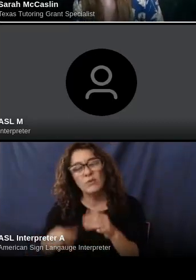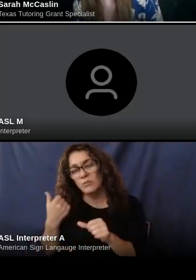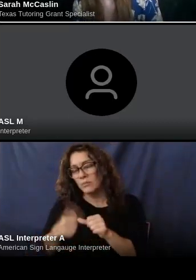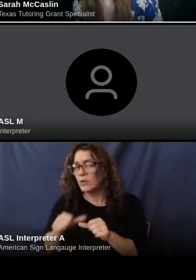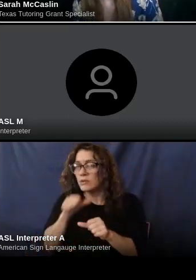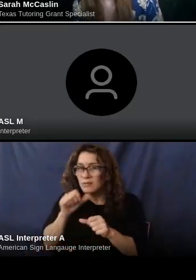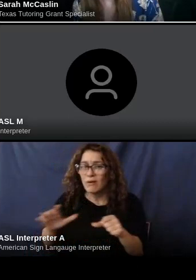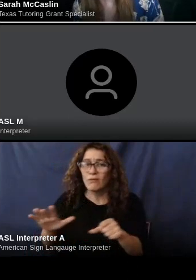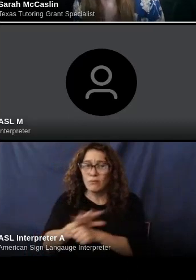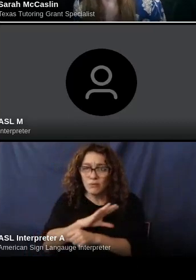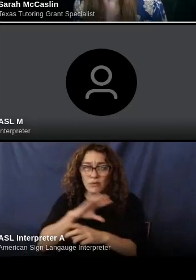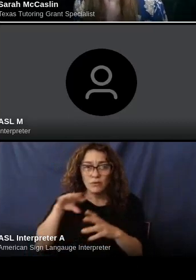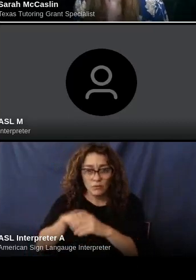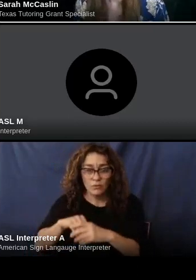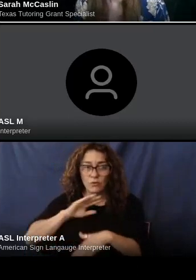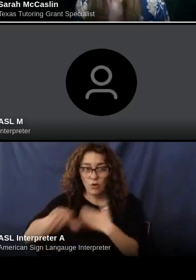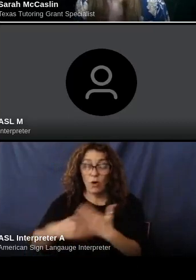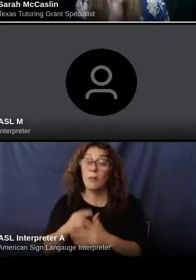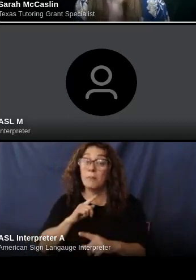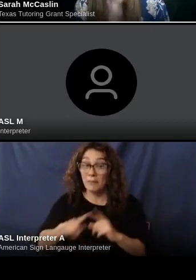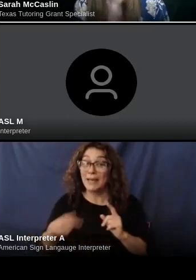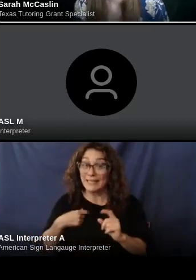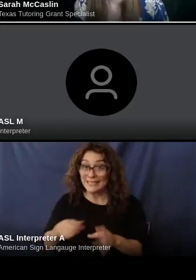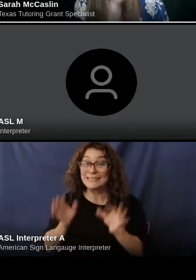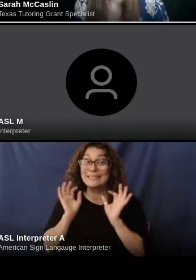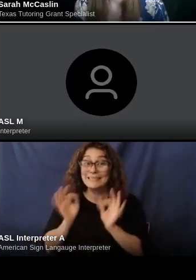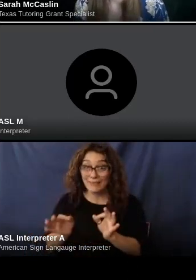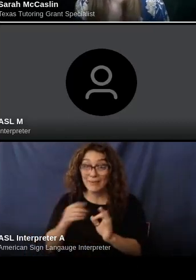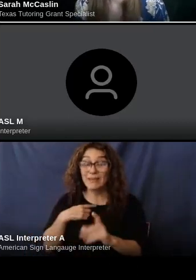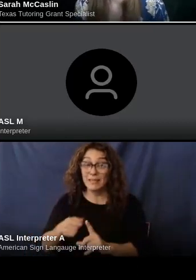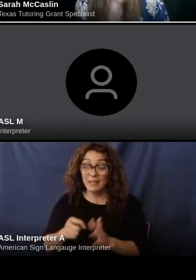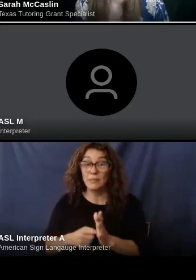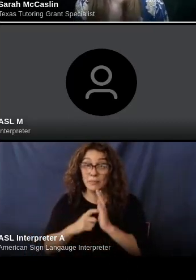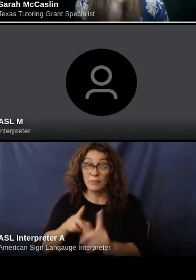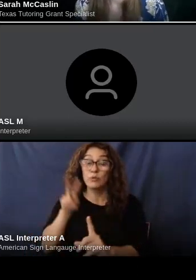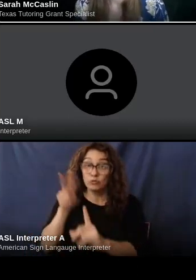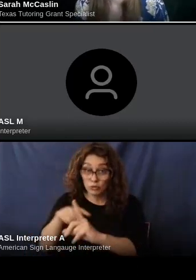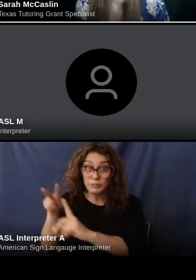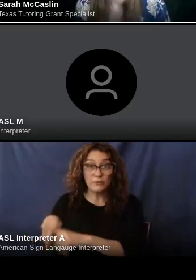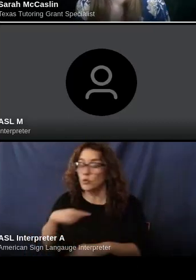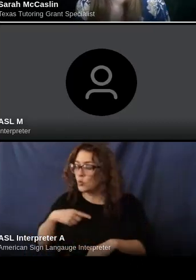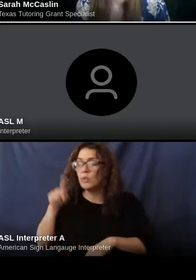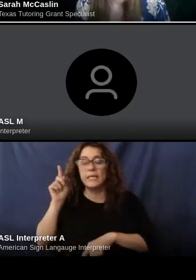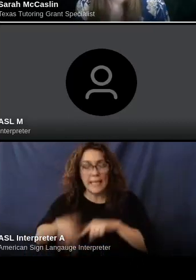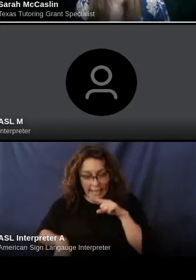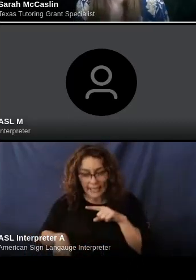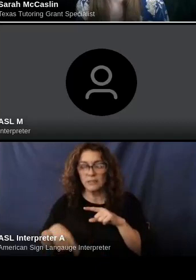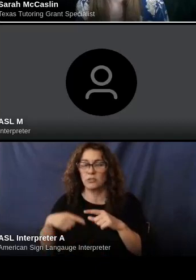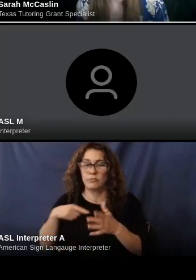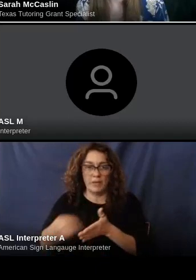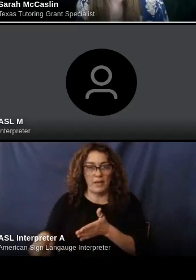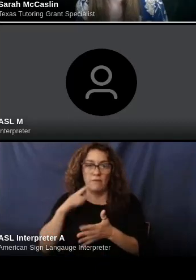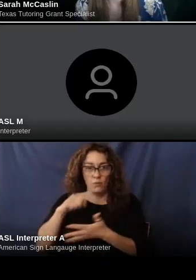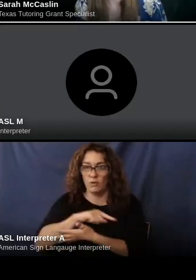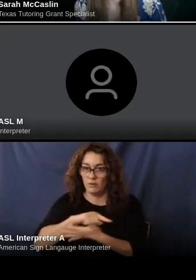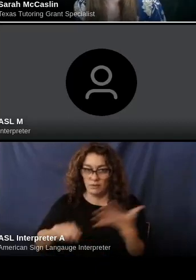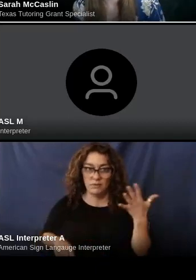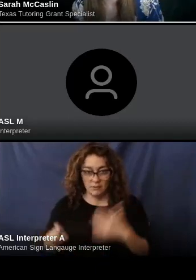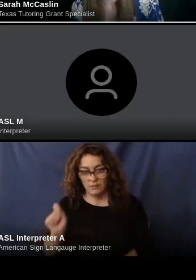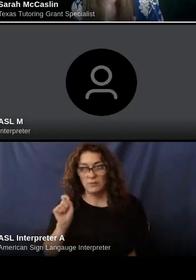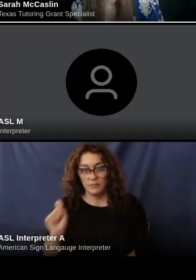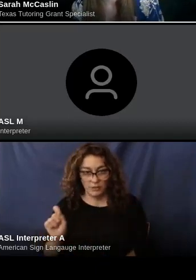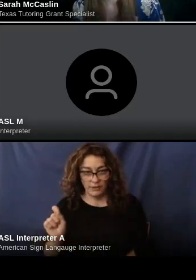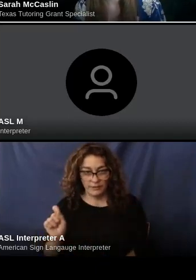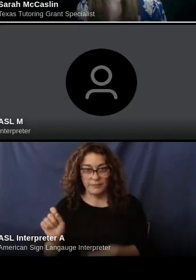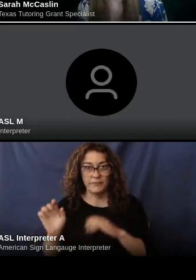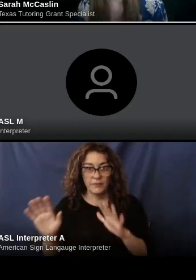it is in fact prescriptive. So please, as you are determining what to charge to this grant, when we're thinking about